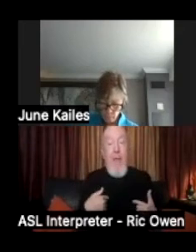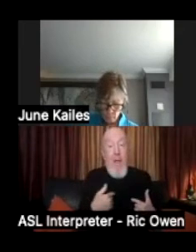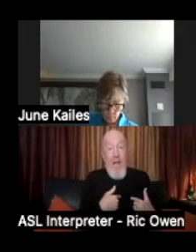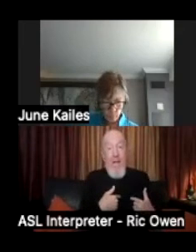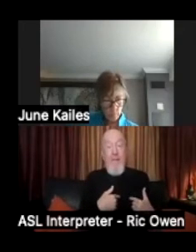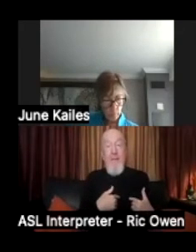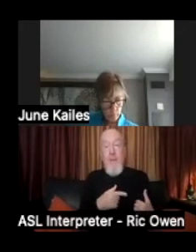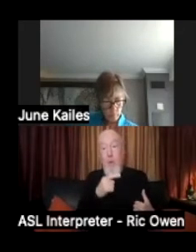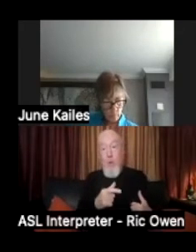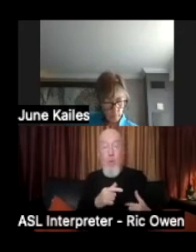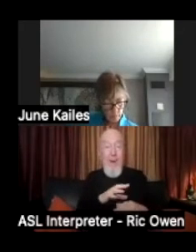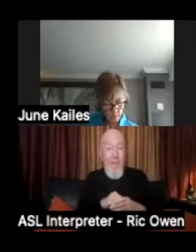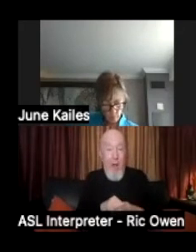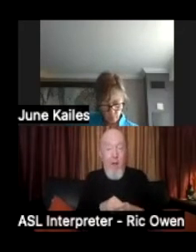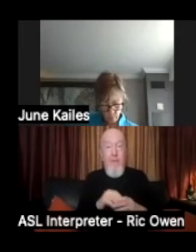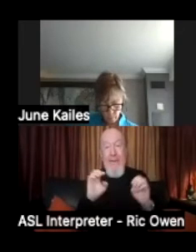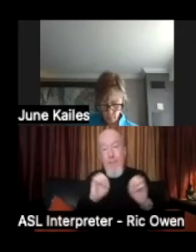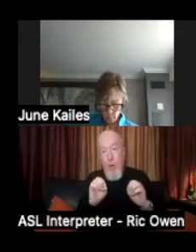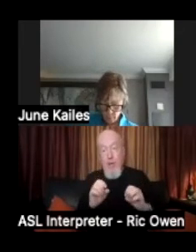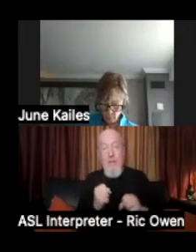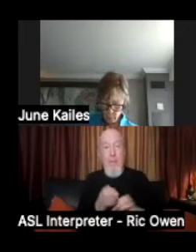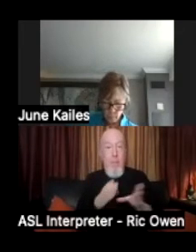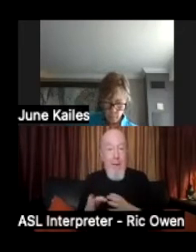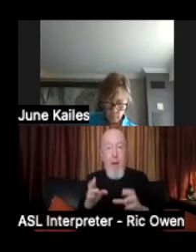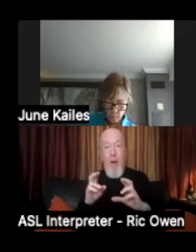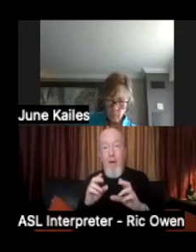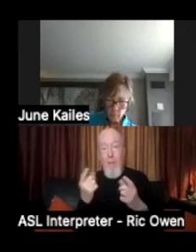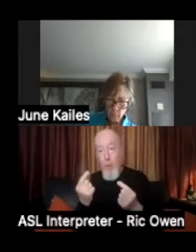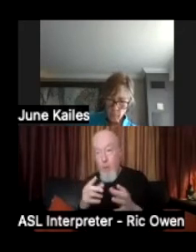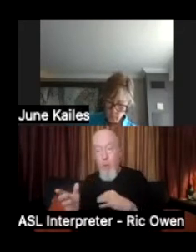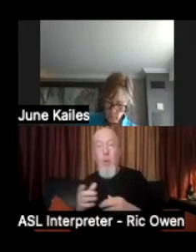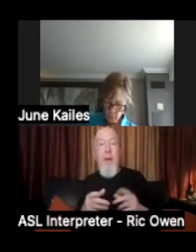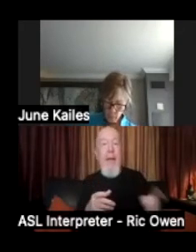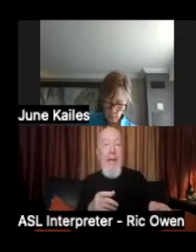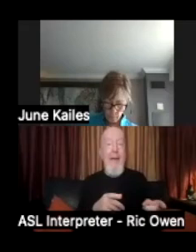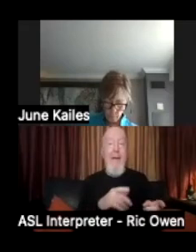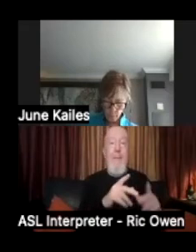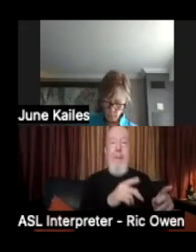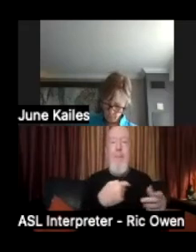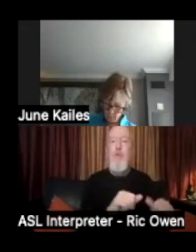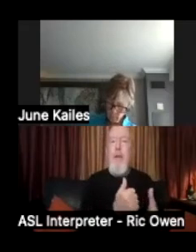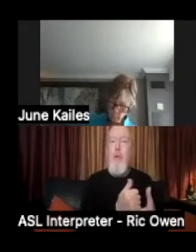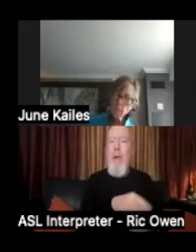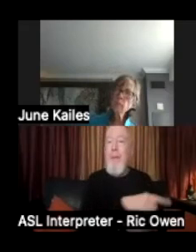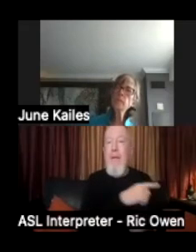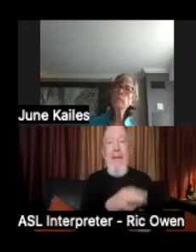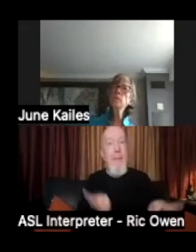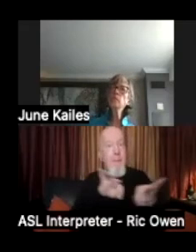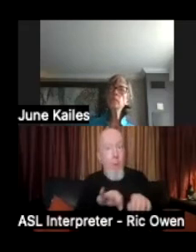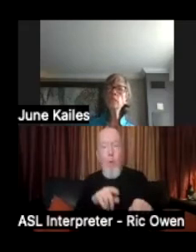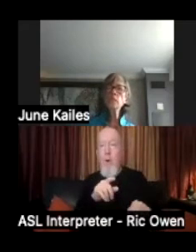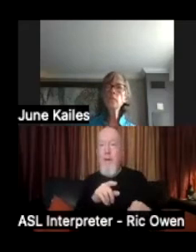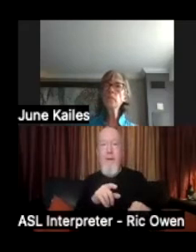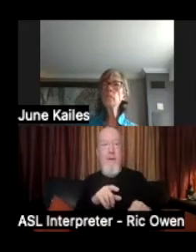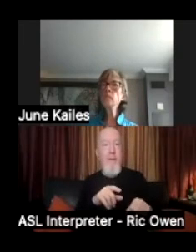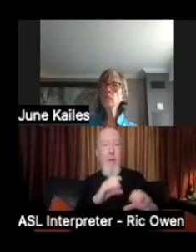minded people and the people we're trying to help. But that communication has to be two-way. We have